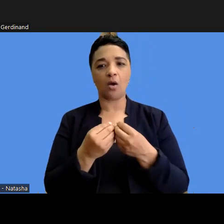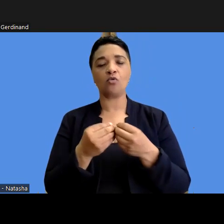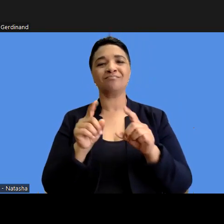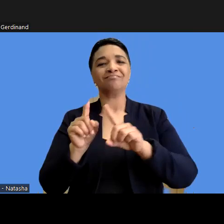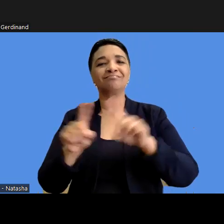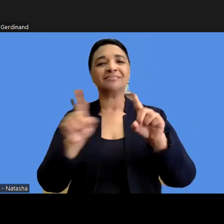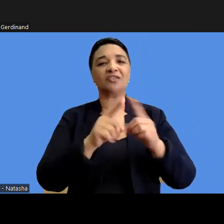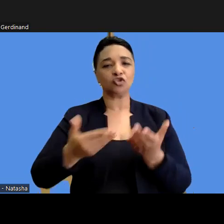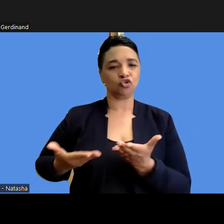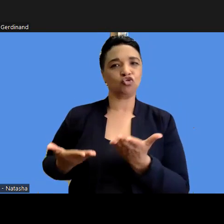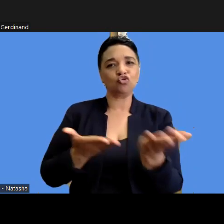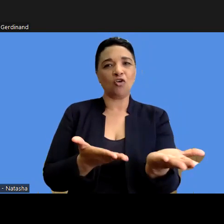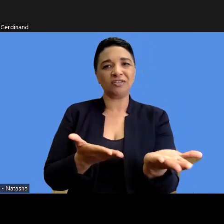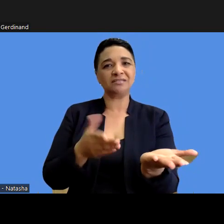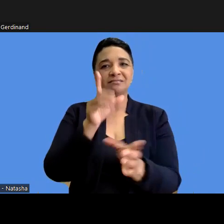of MRT,